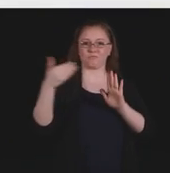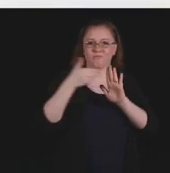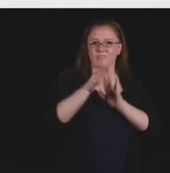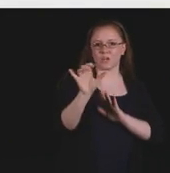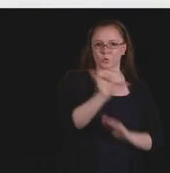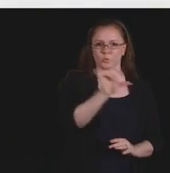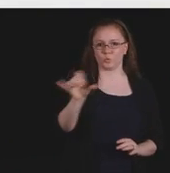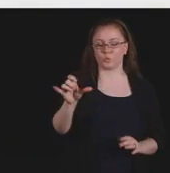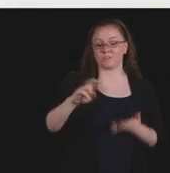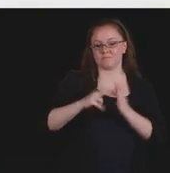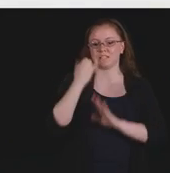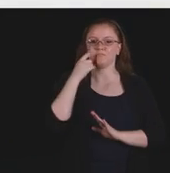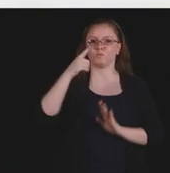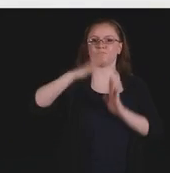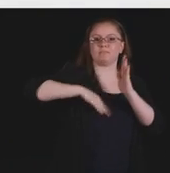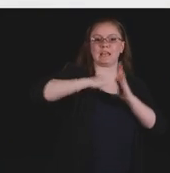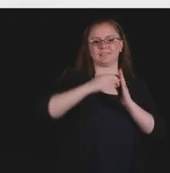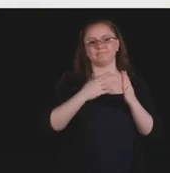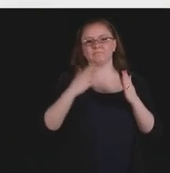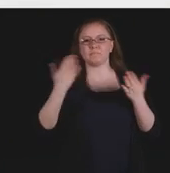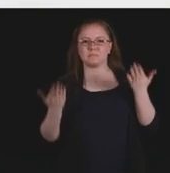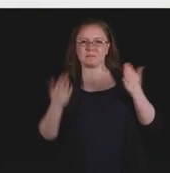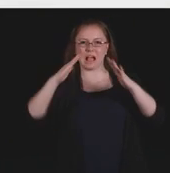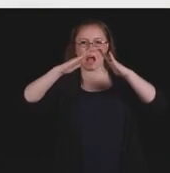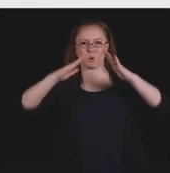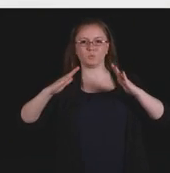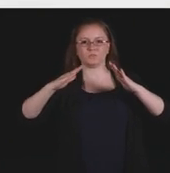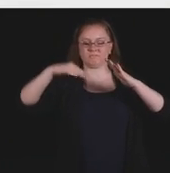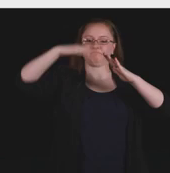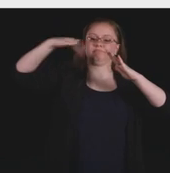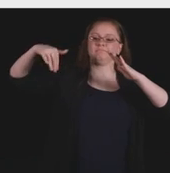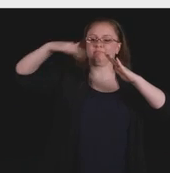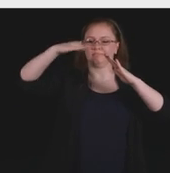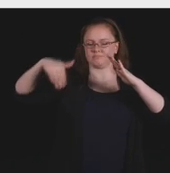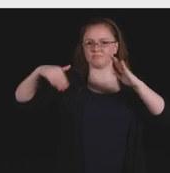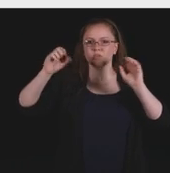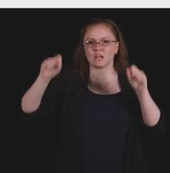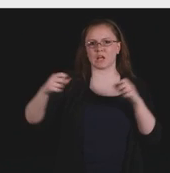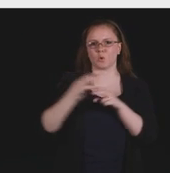roof with this pigment or with a paint